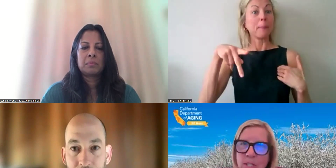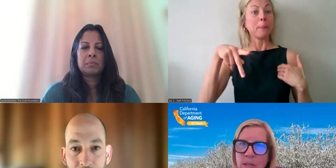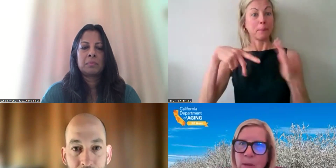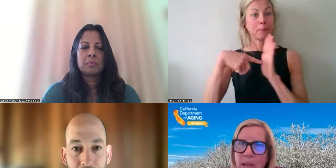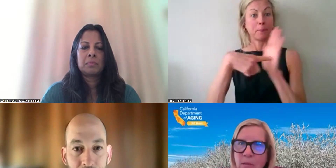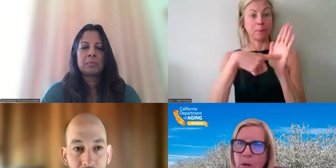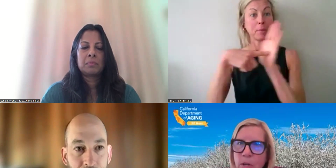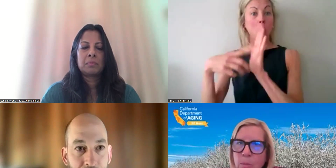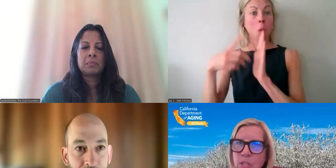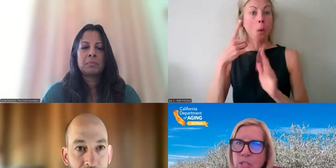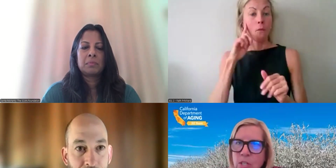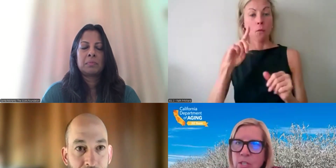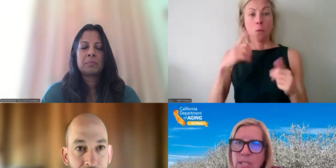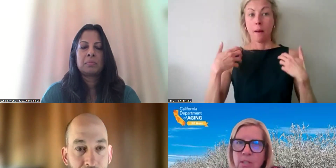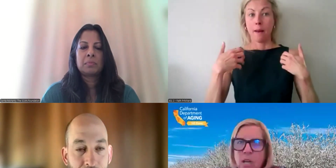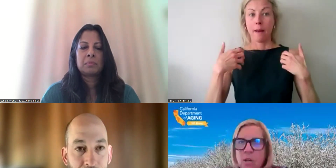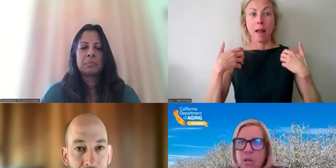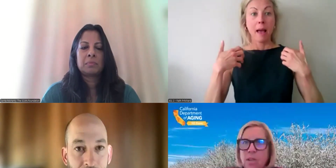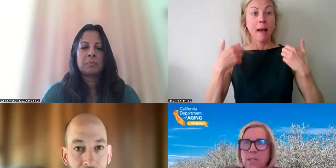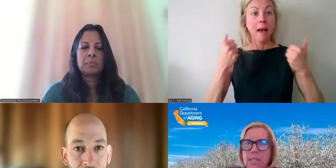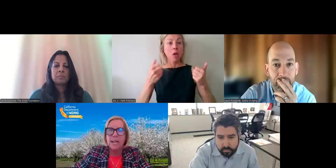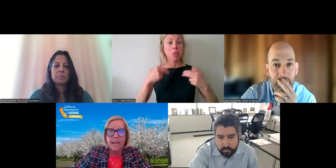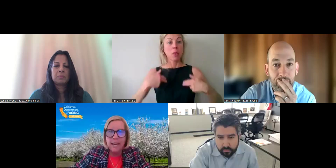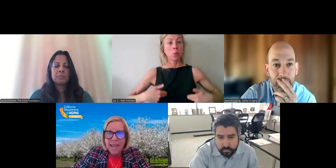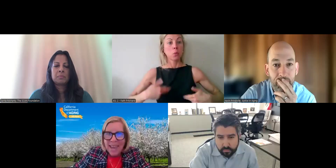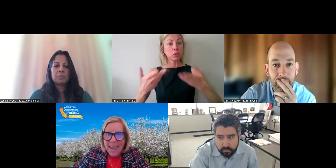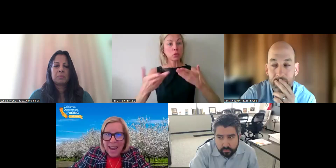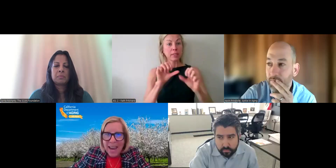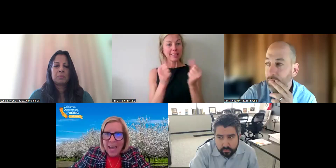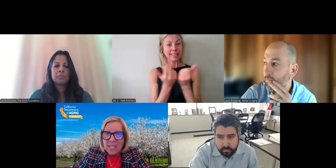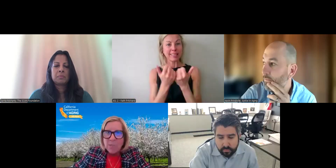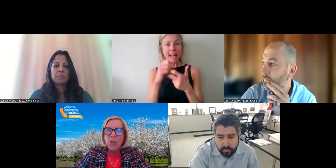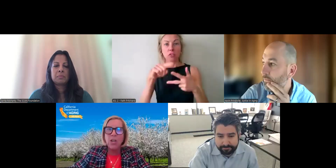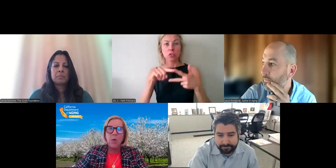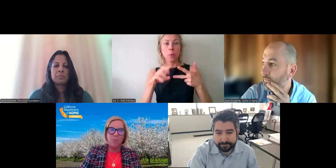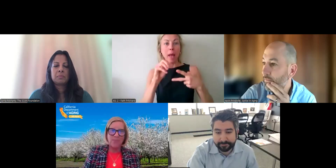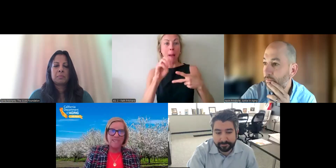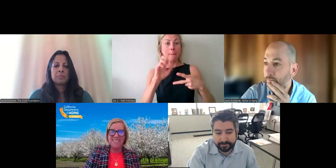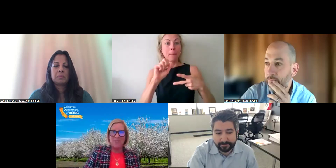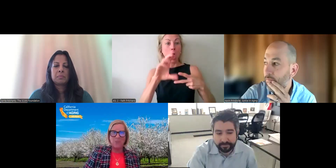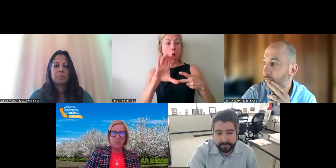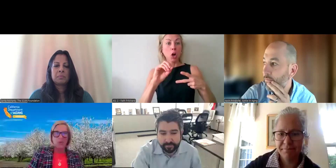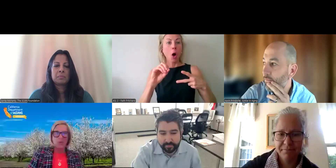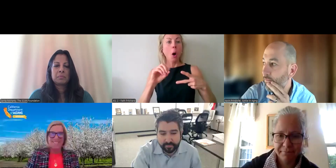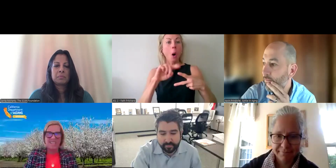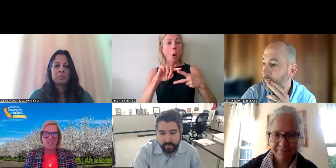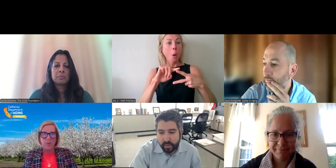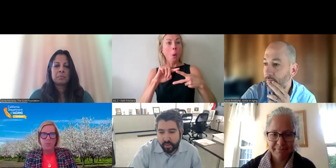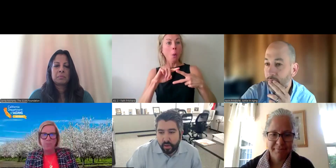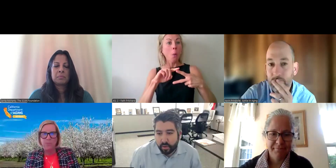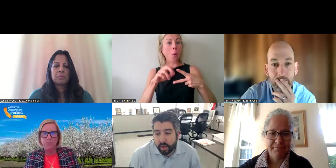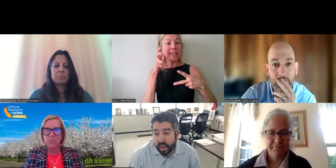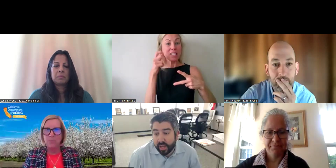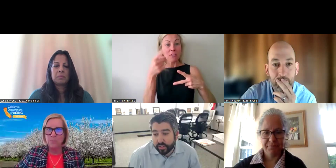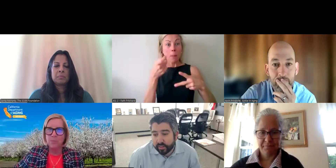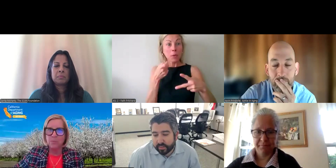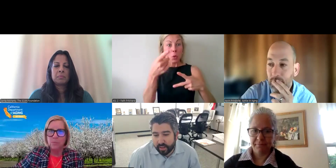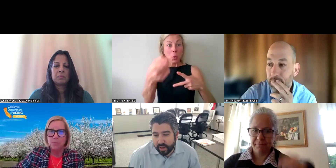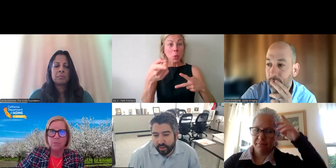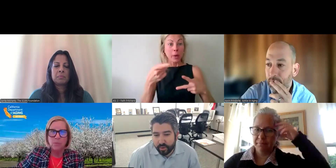Services Agency. We have Marco Meach and Darcy Delgado with us today. And Marco, let's hear from you next. Thank you. Well,